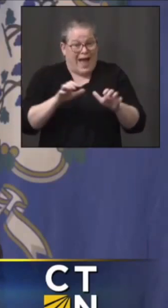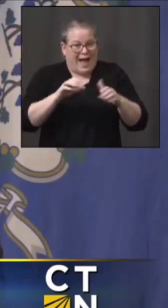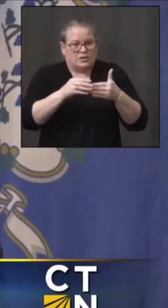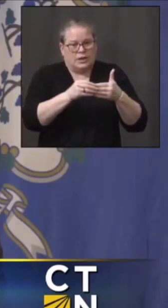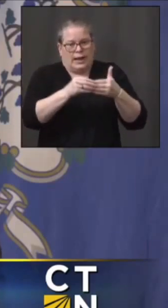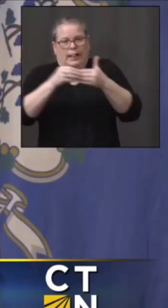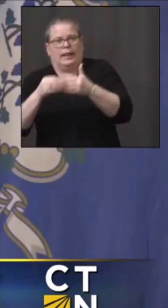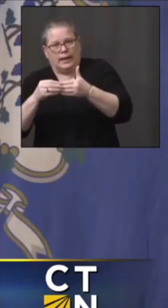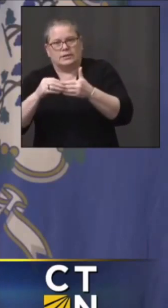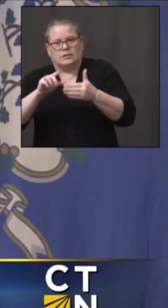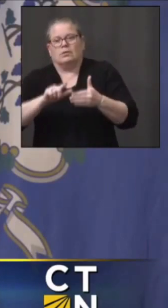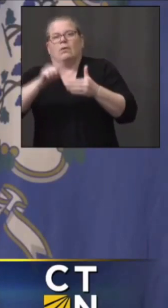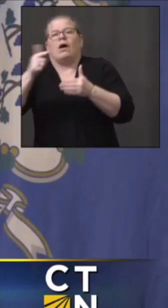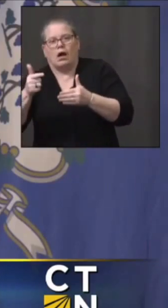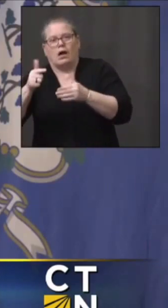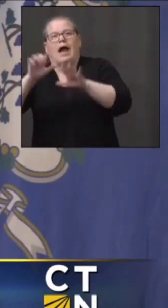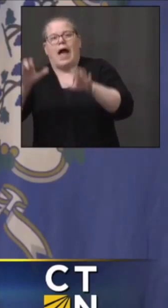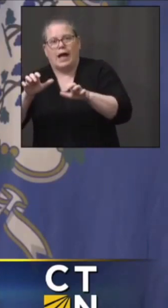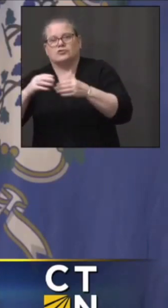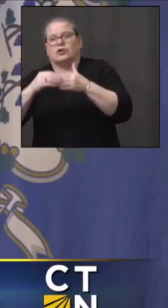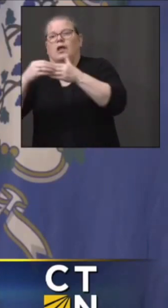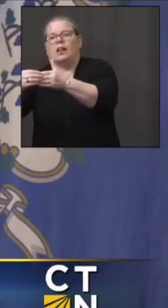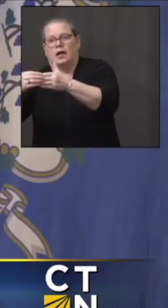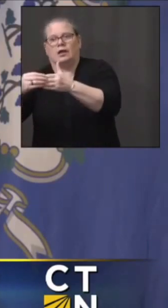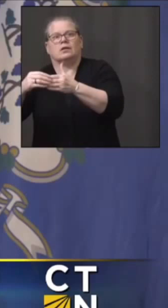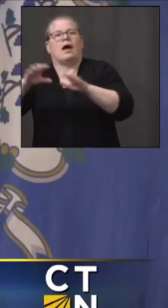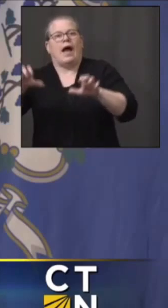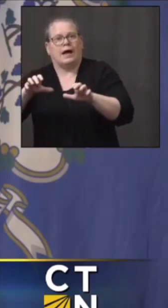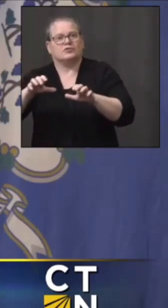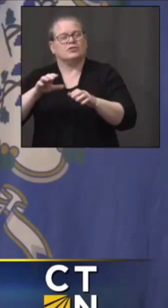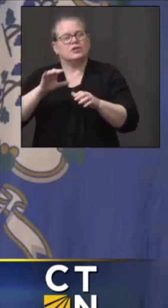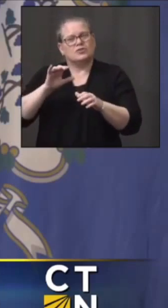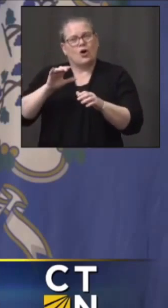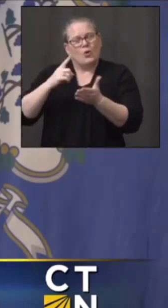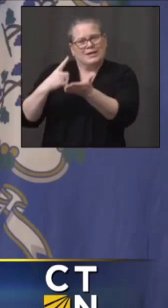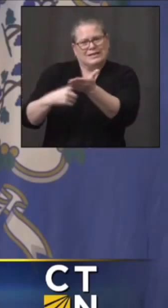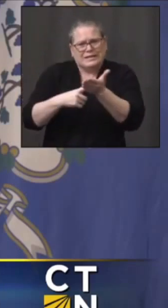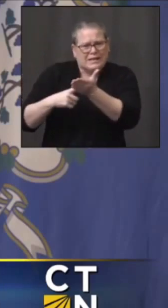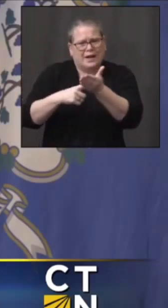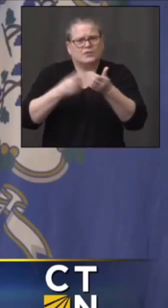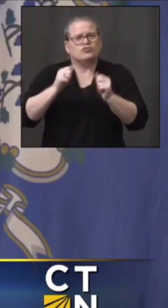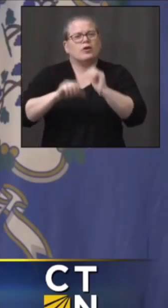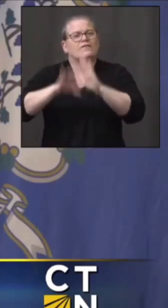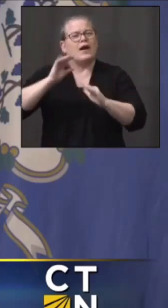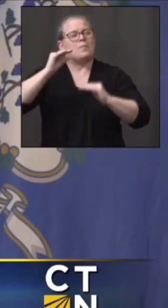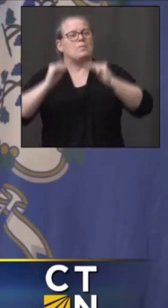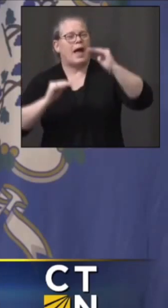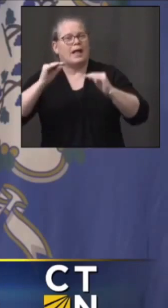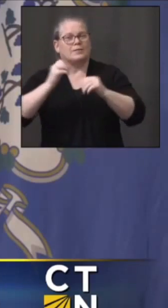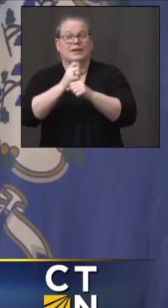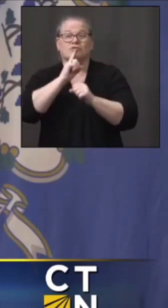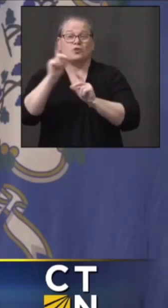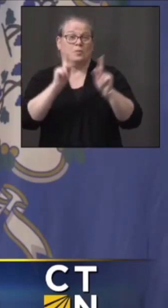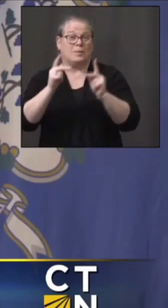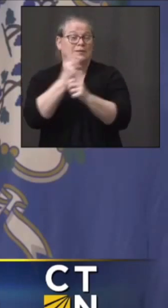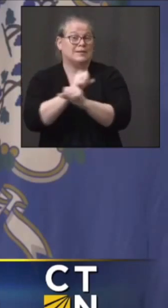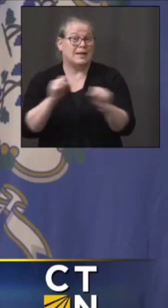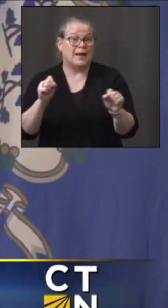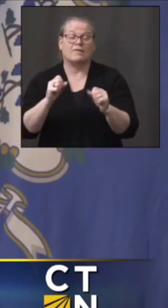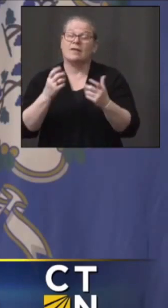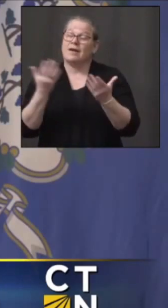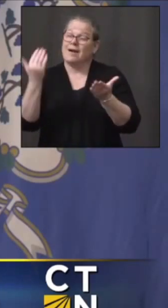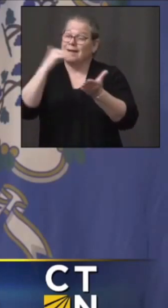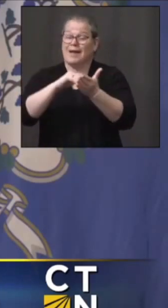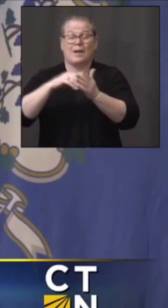those are the type of discussions we have with the healthcare communities. We try and find the right balance to keep people safe. But the bottom line is public health.